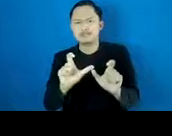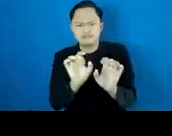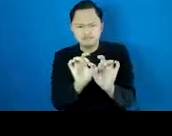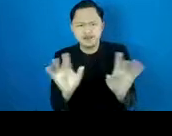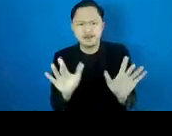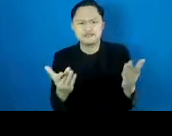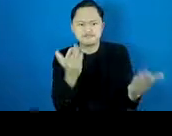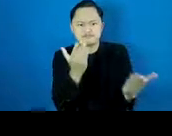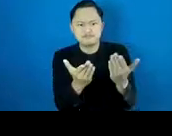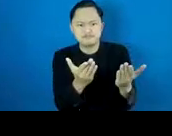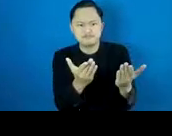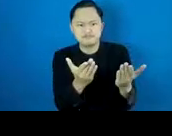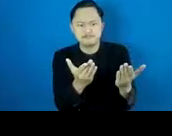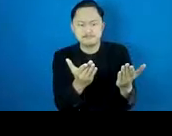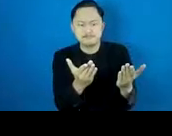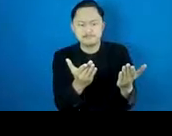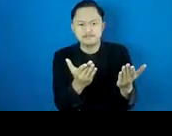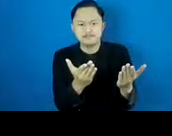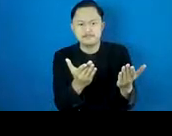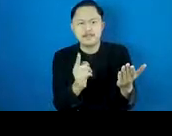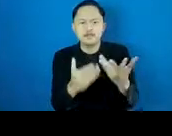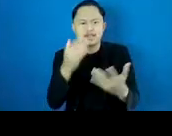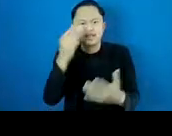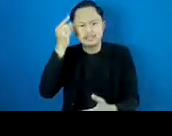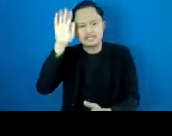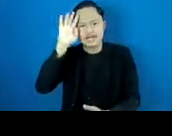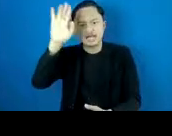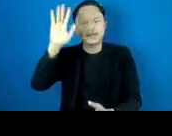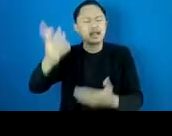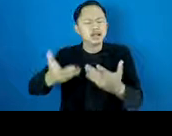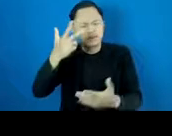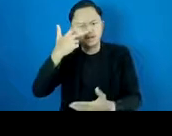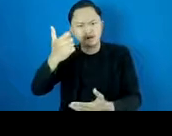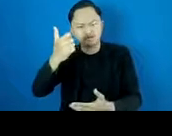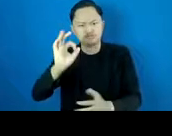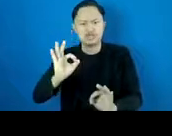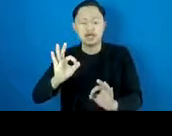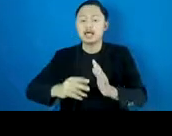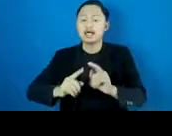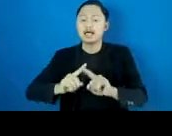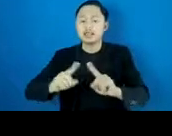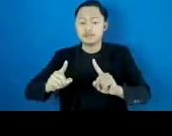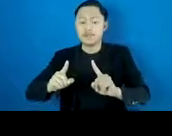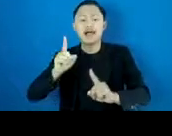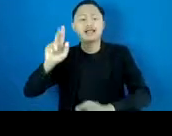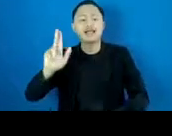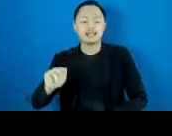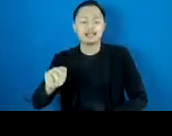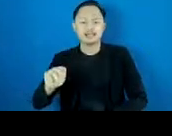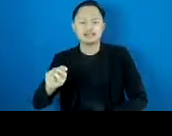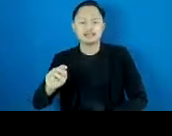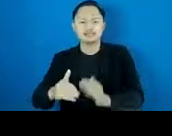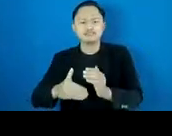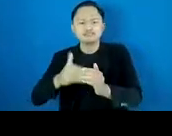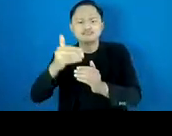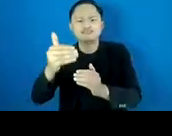costlier than the lithium ion phosphate as of now. There is also some interest in the lithium